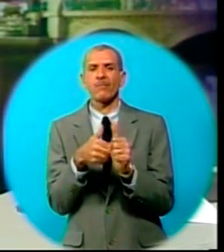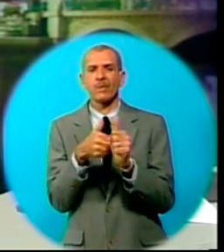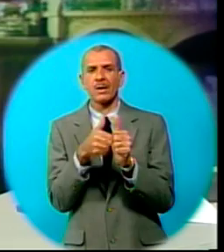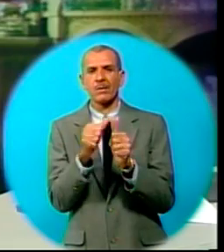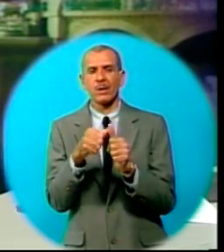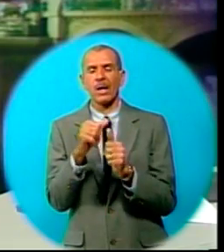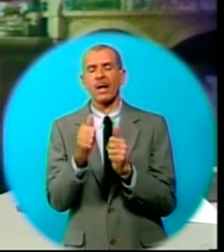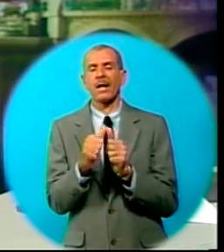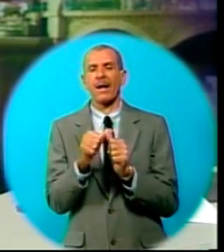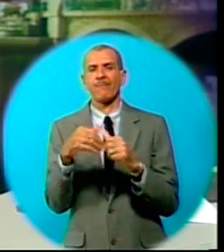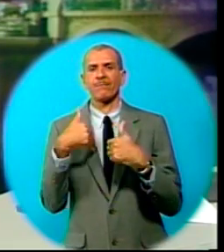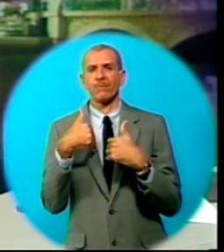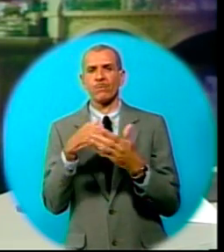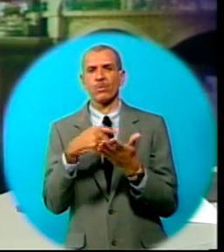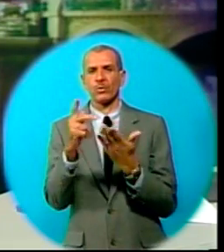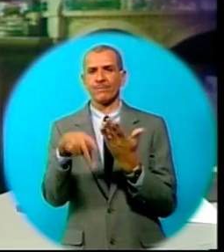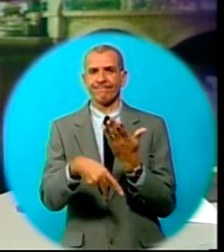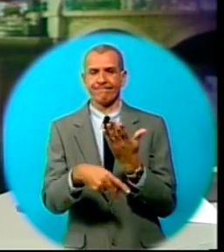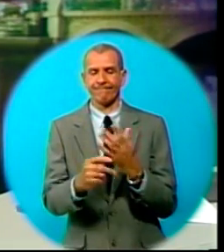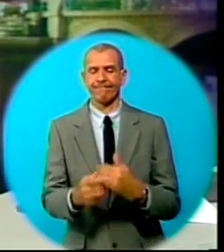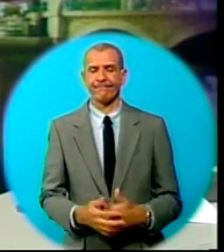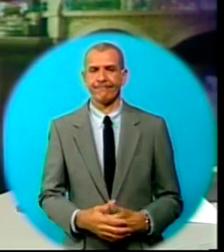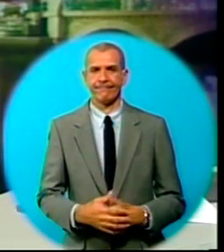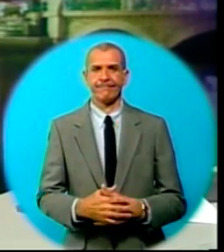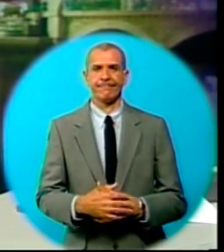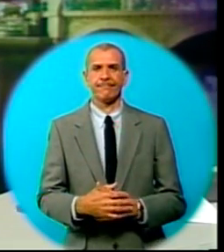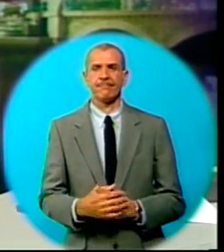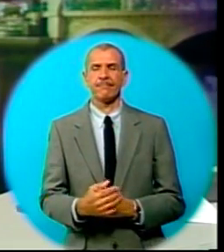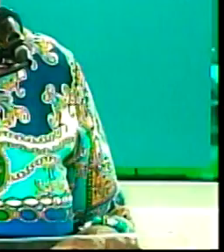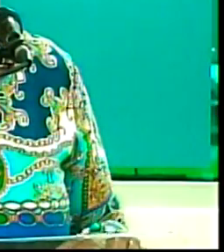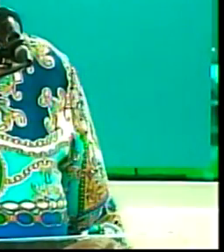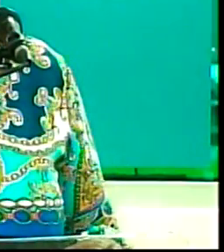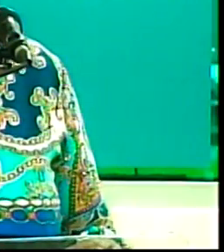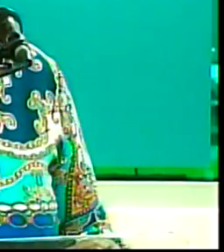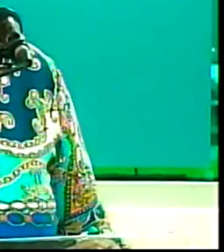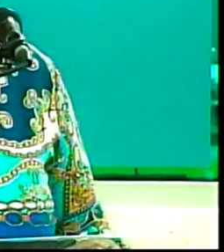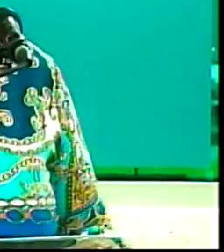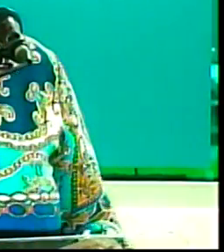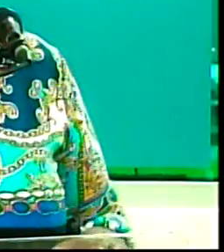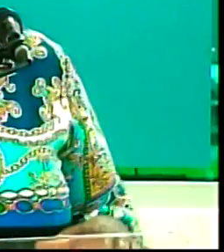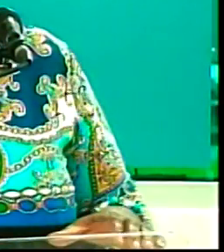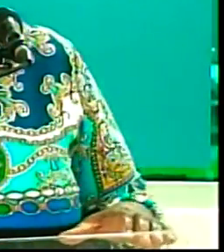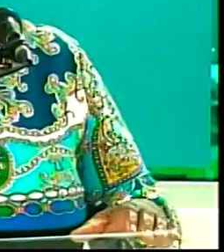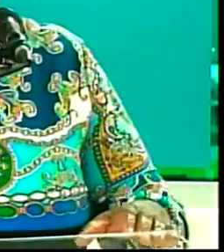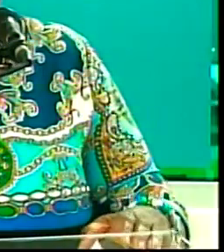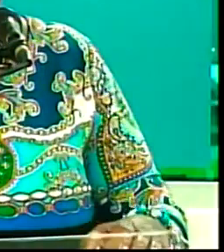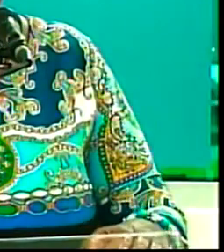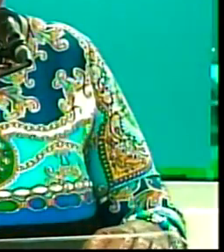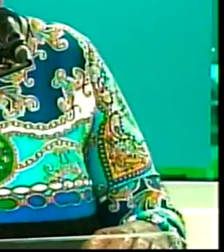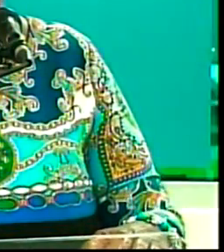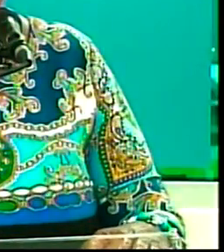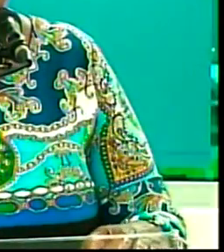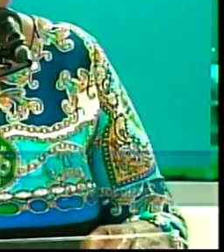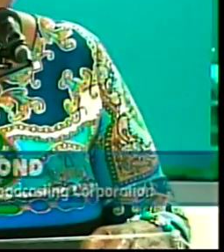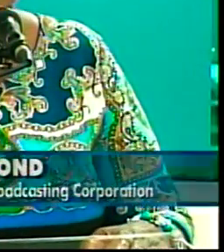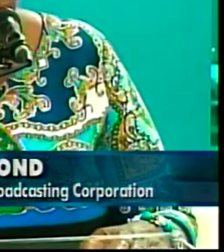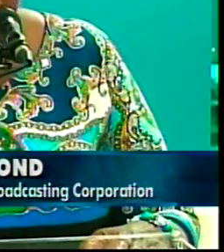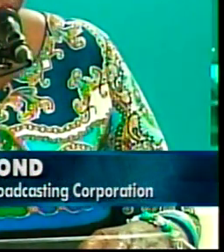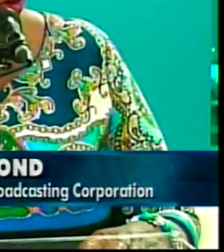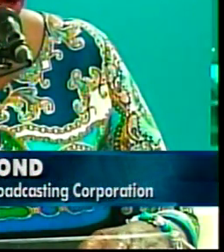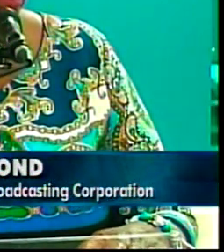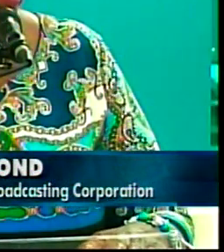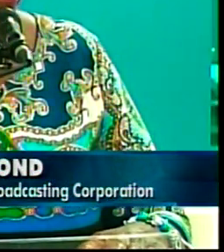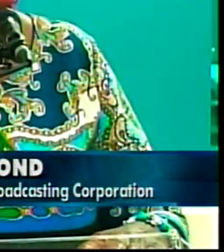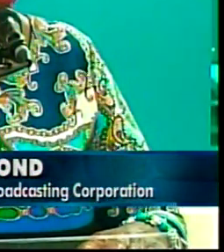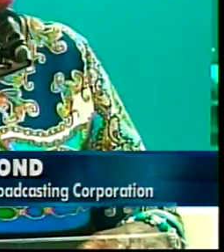Caribbean Media Corporation. Past students have found work with both local and international